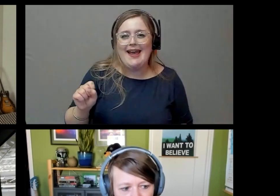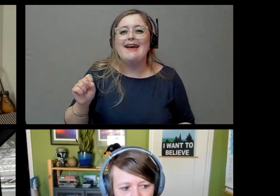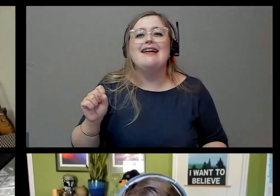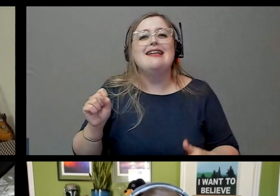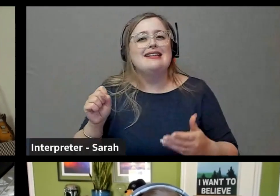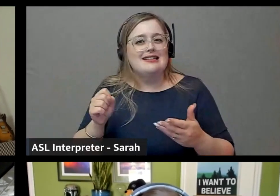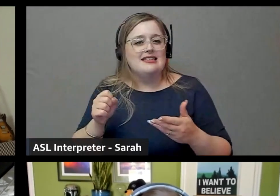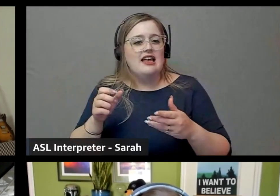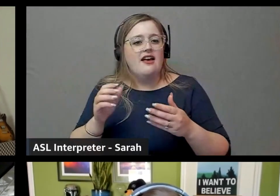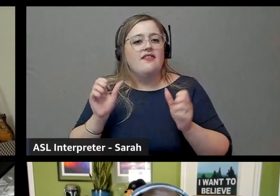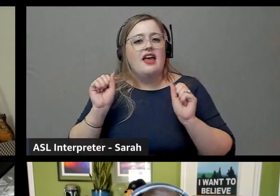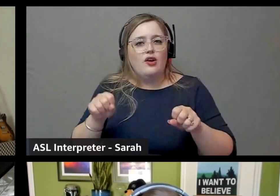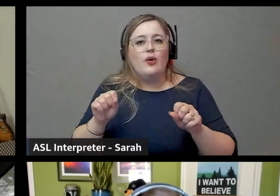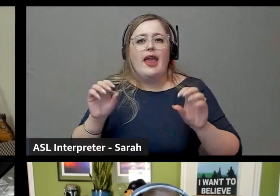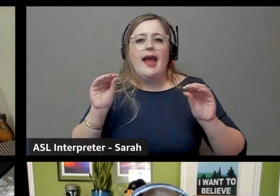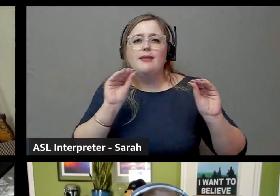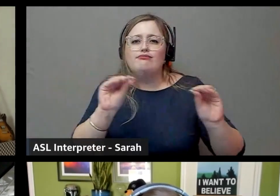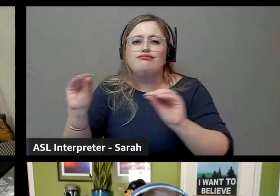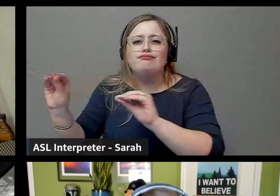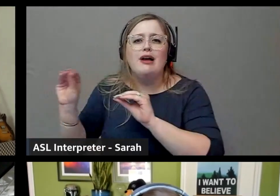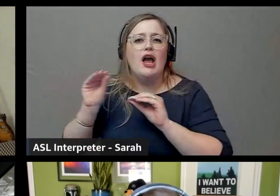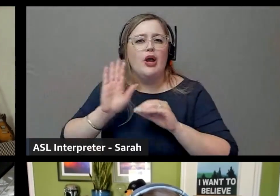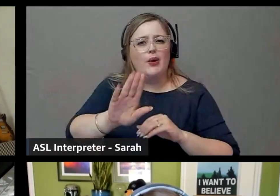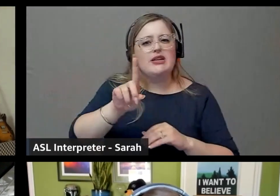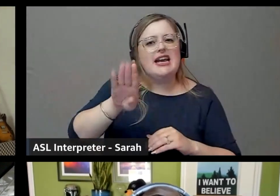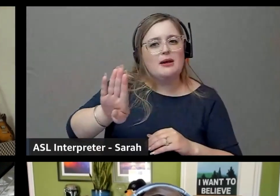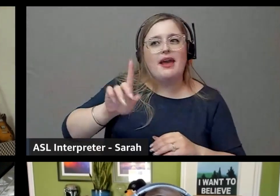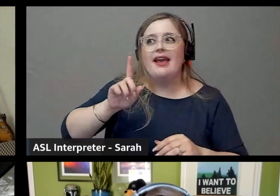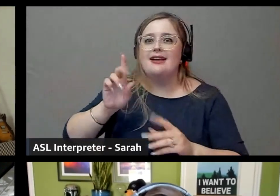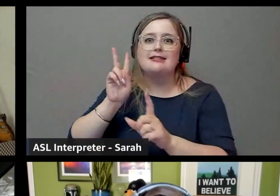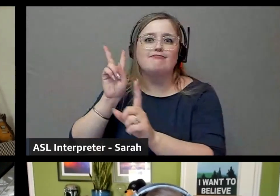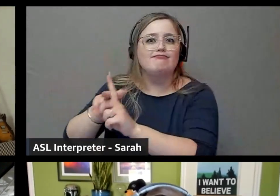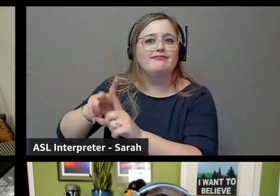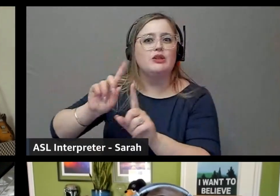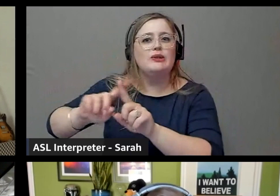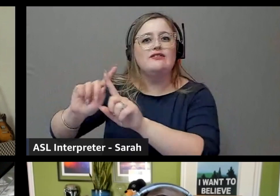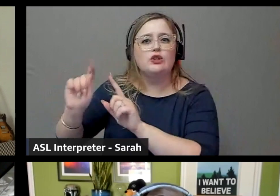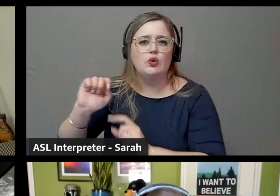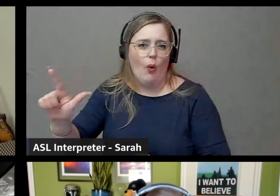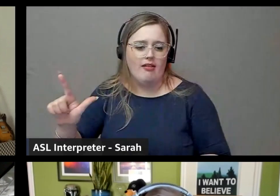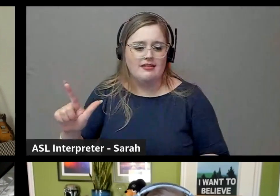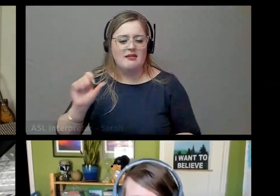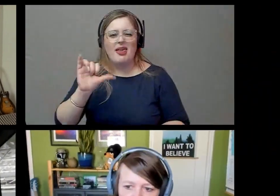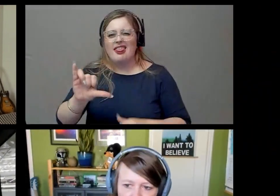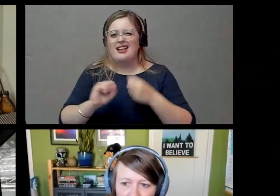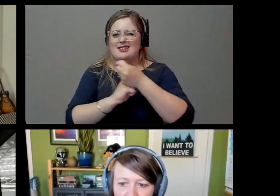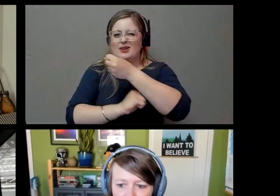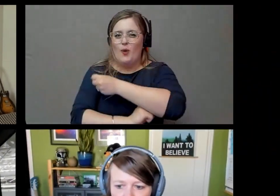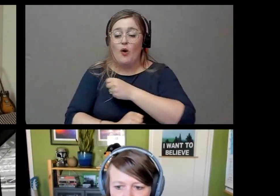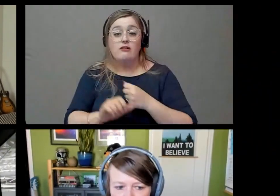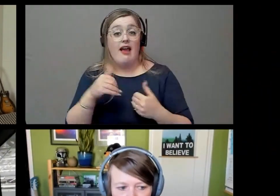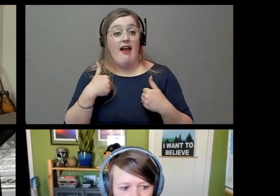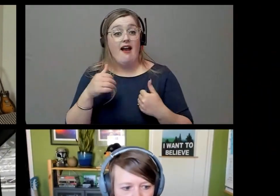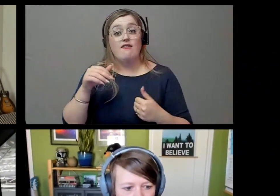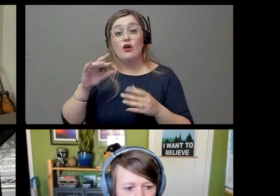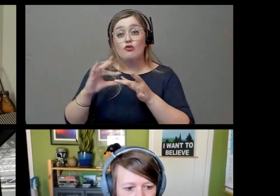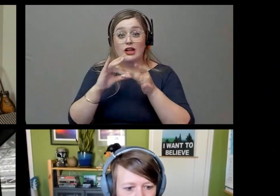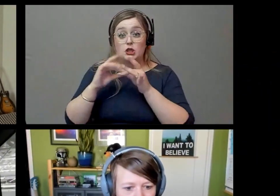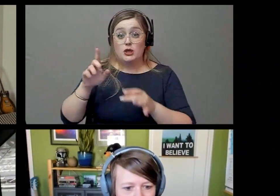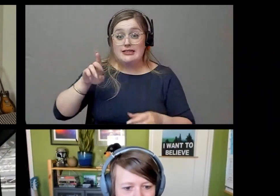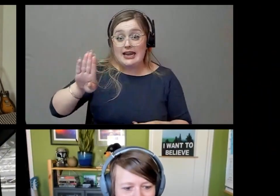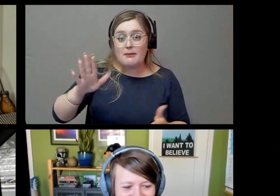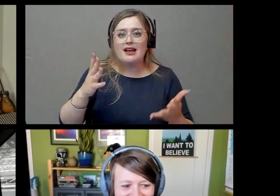database to different tools, right? But those are the core things. When you have a relational database, you want to have something that automates